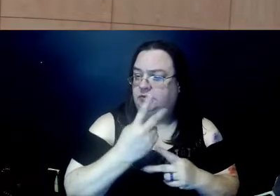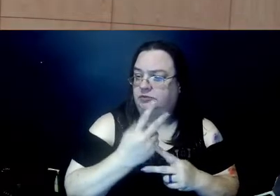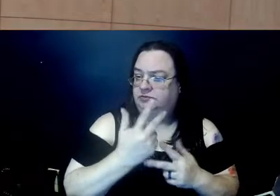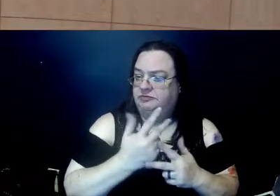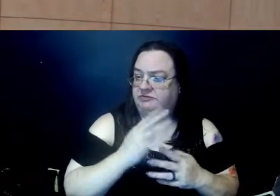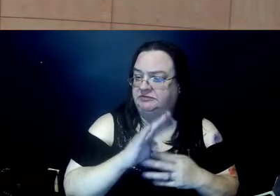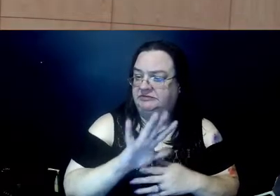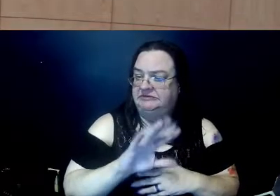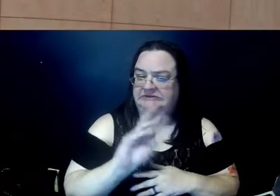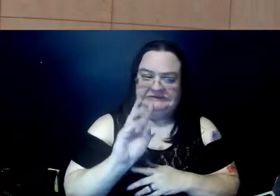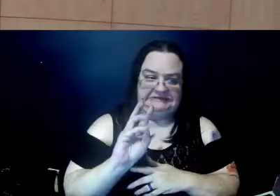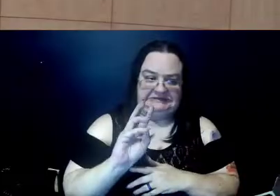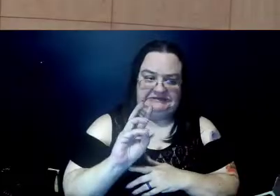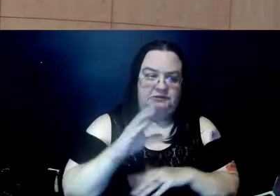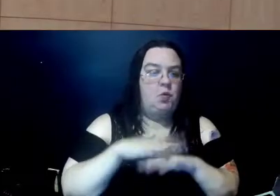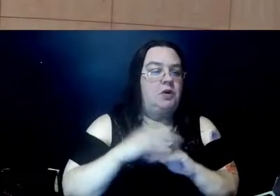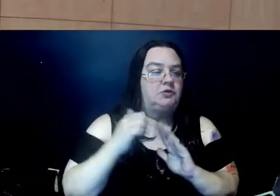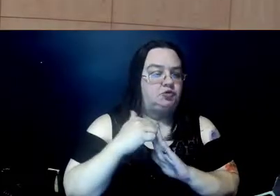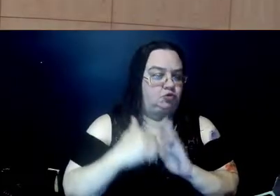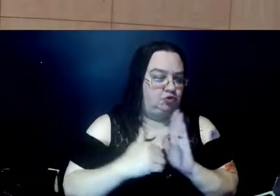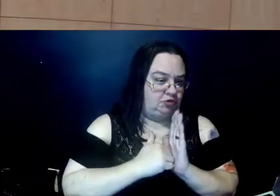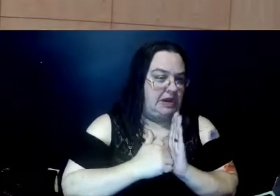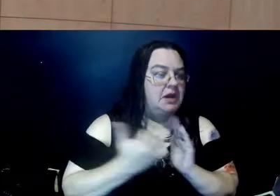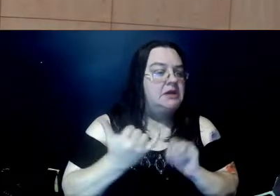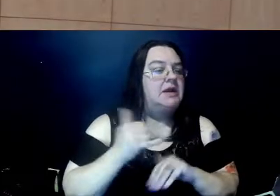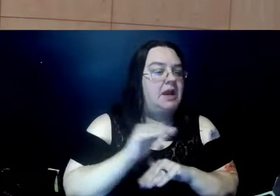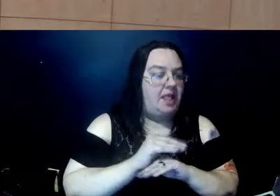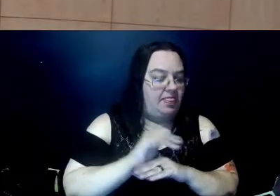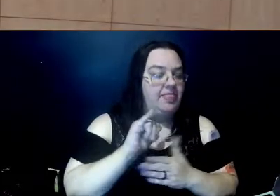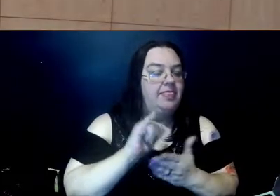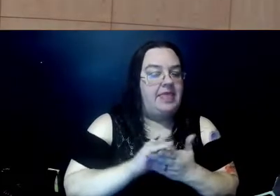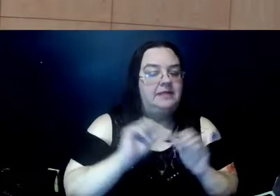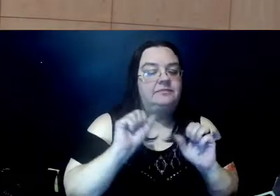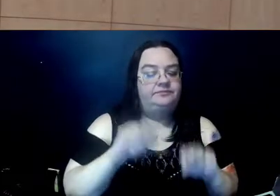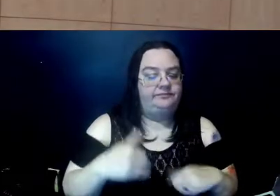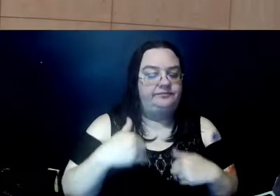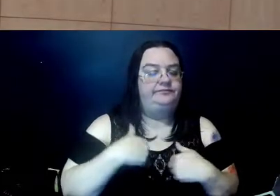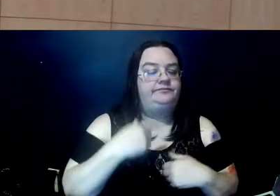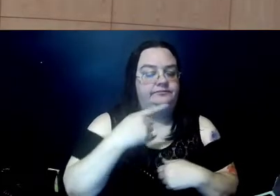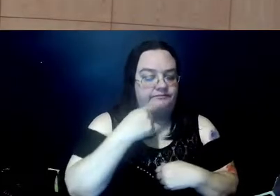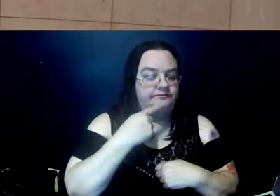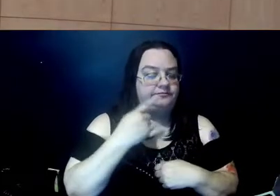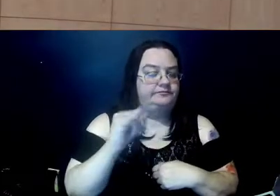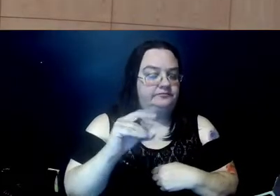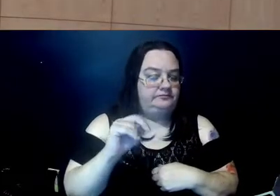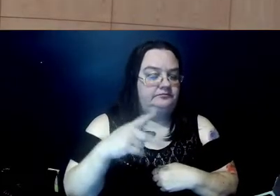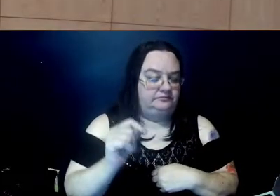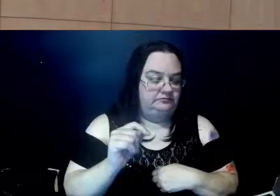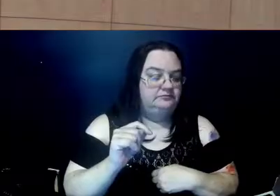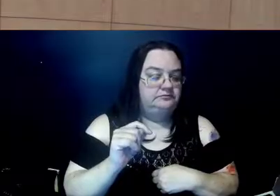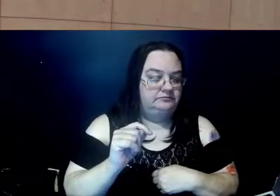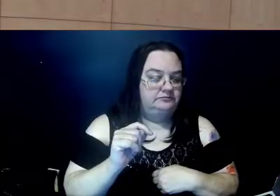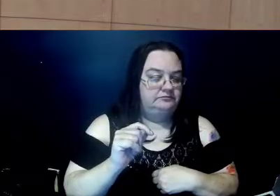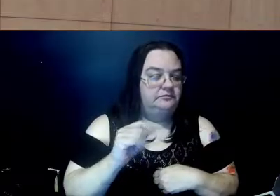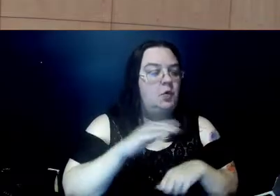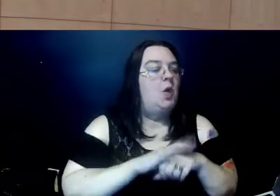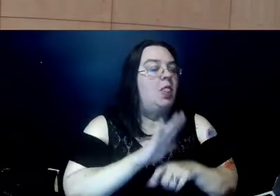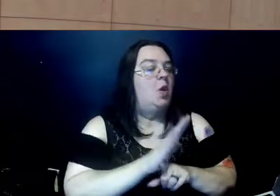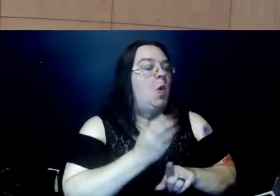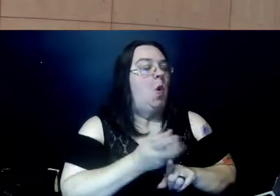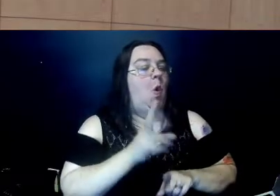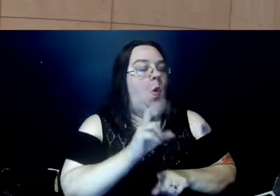6 items on the agenda tonight, which could have public input on their own